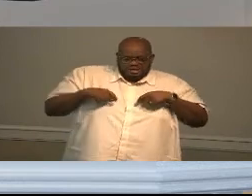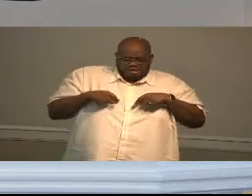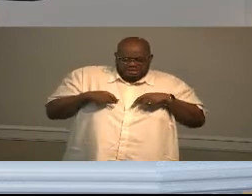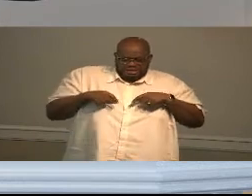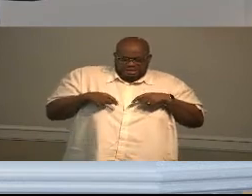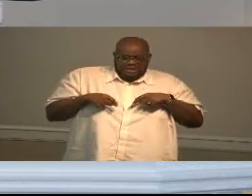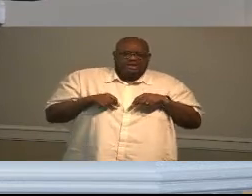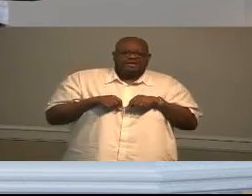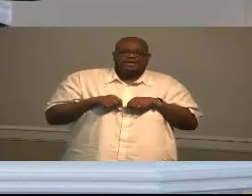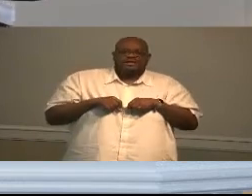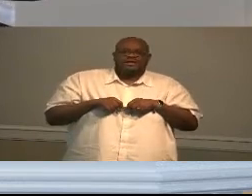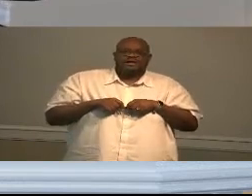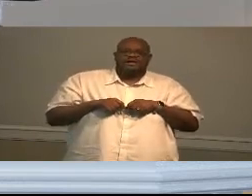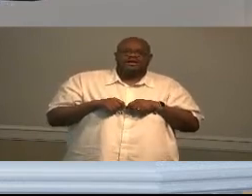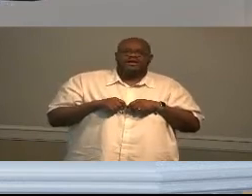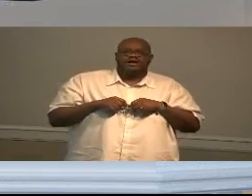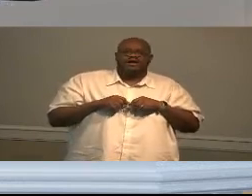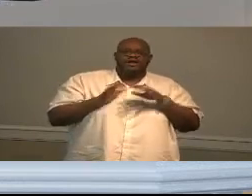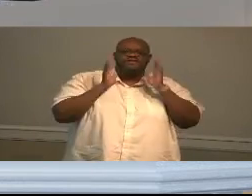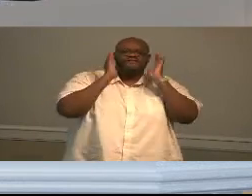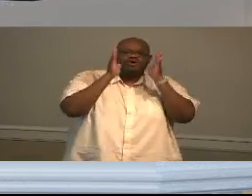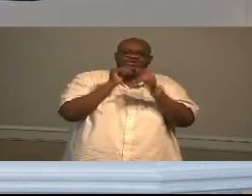eyes off Jesus.